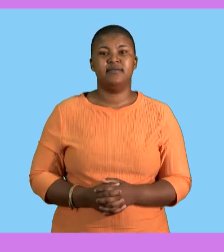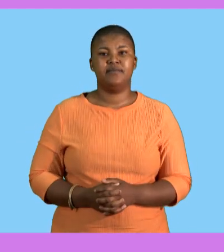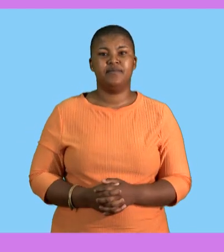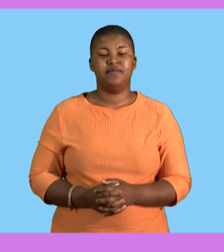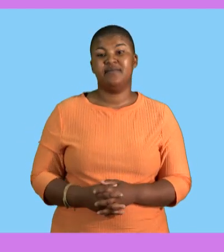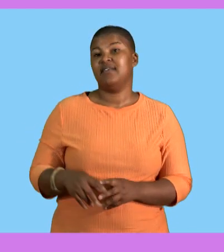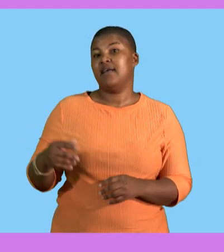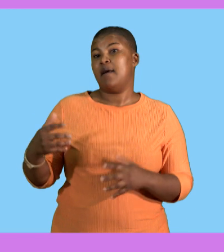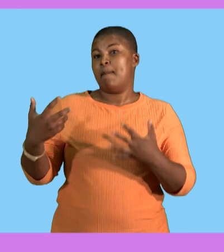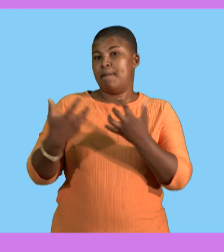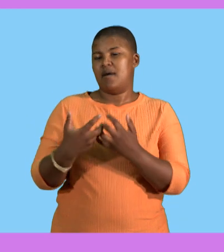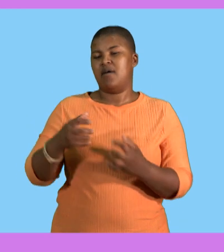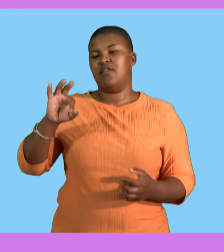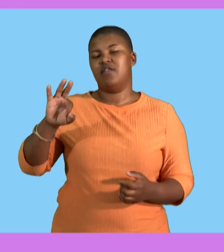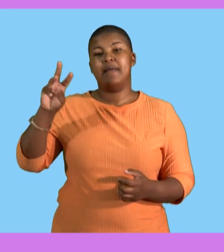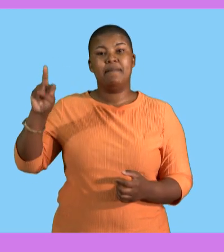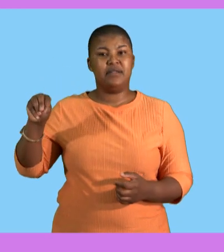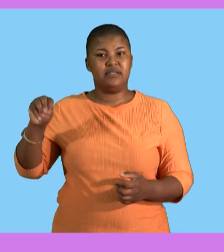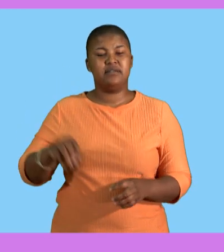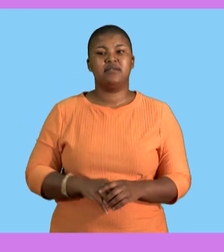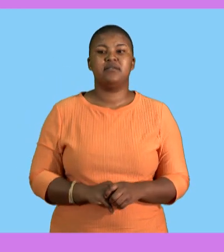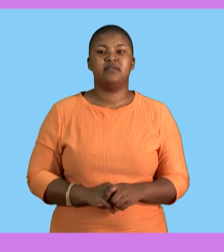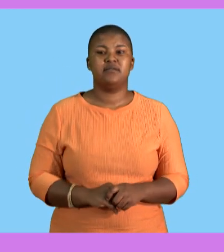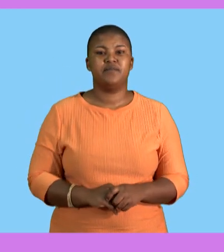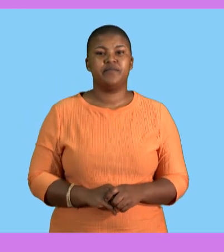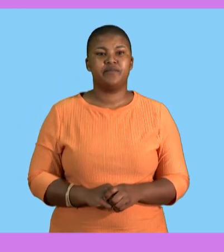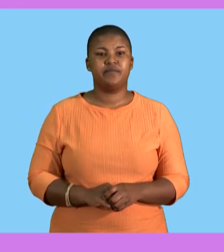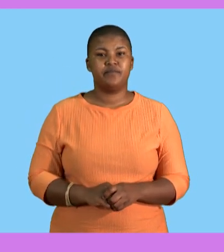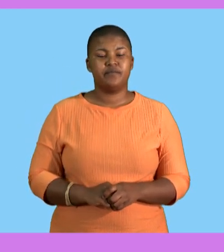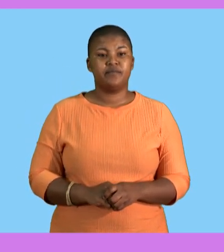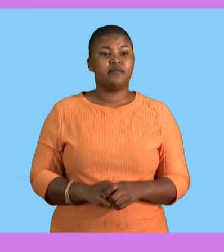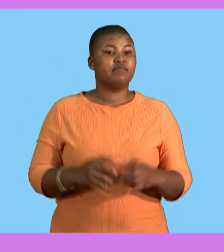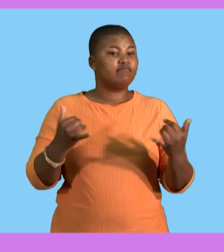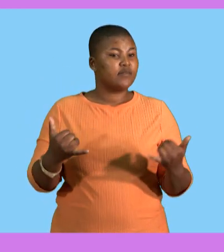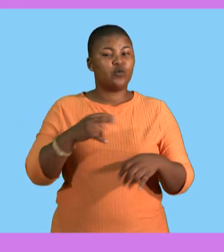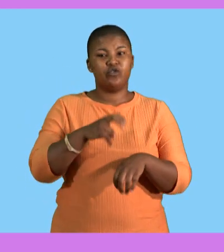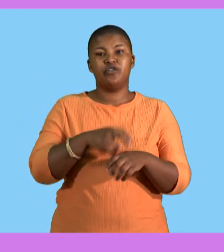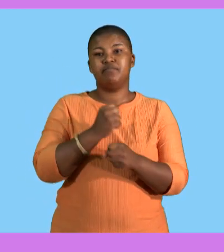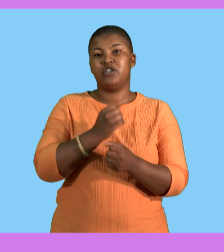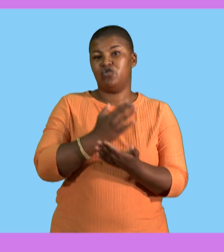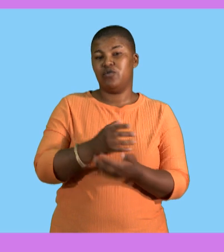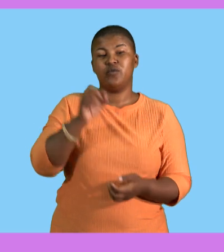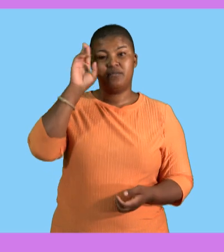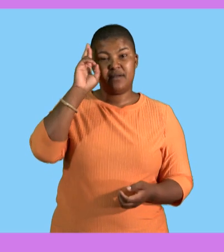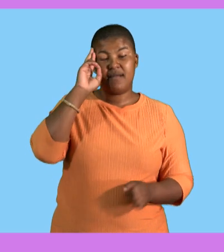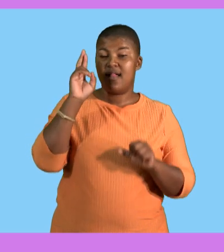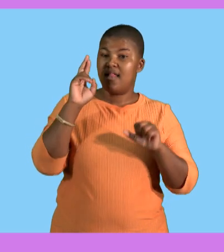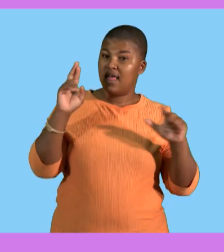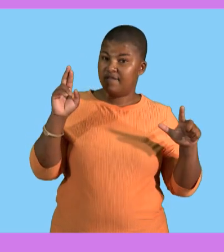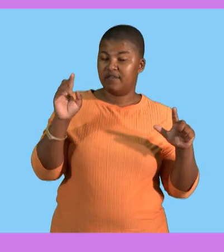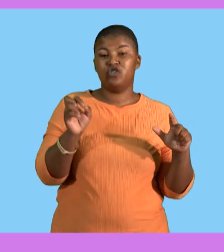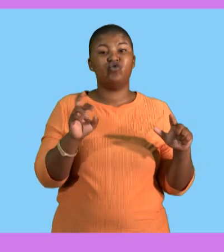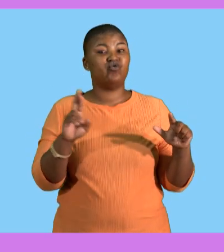3 meters. And now we need to remember that the left-hand side and the right-hand side of a